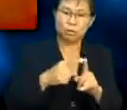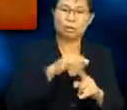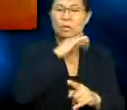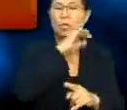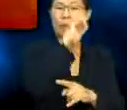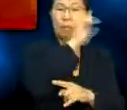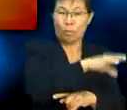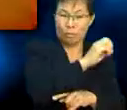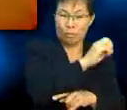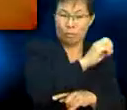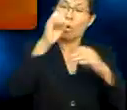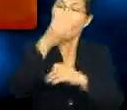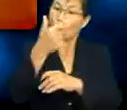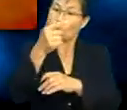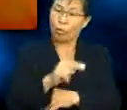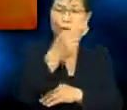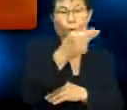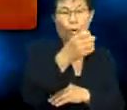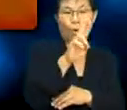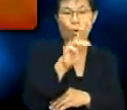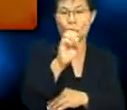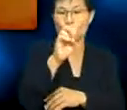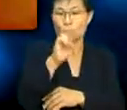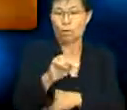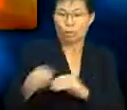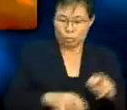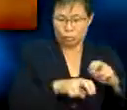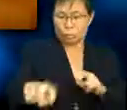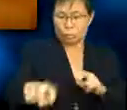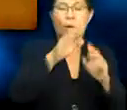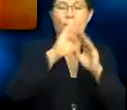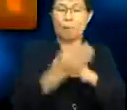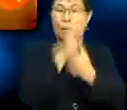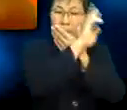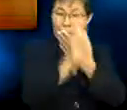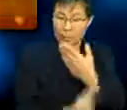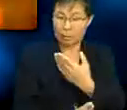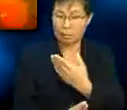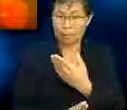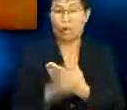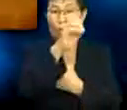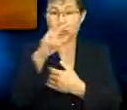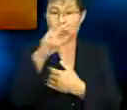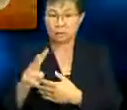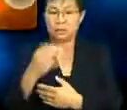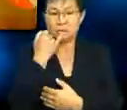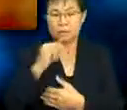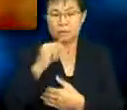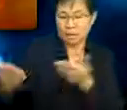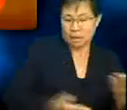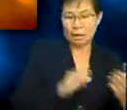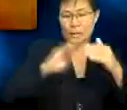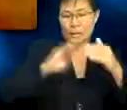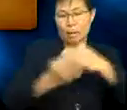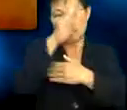tissues to the excretory organs. Hormones are also transported by blood. Note that